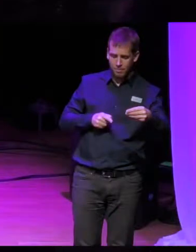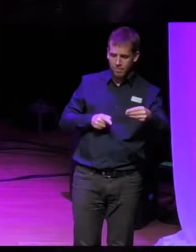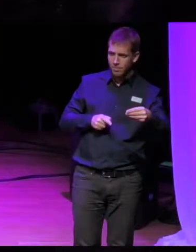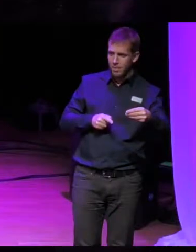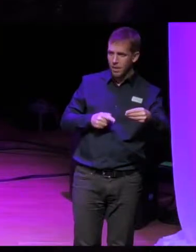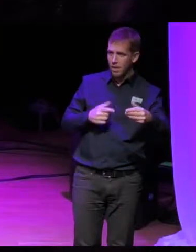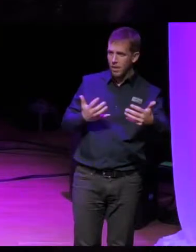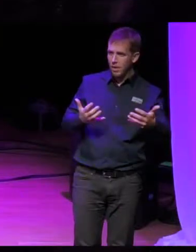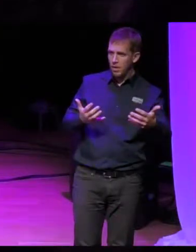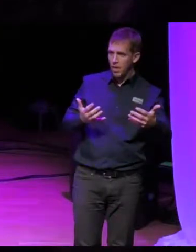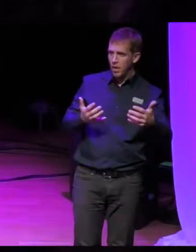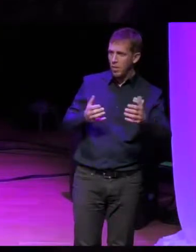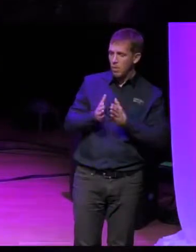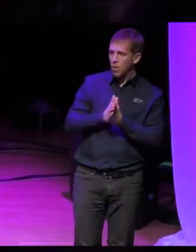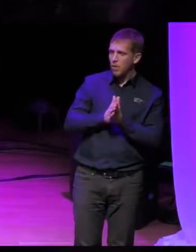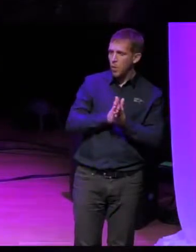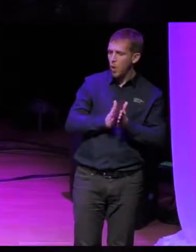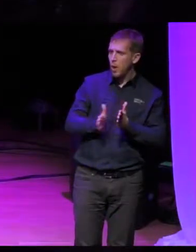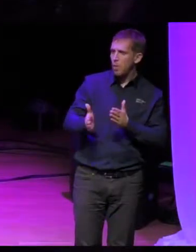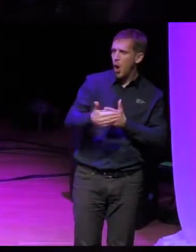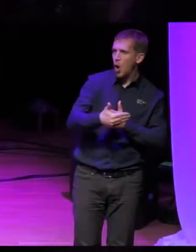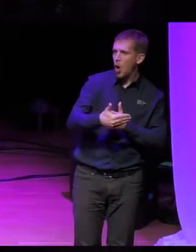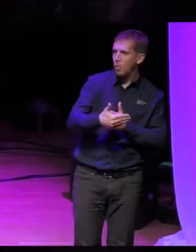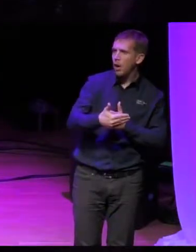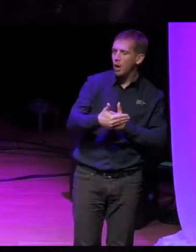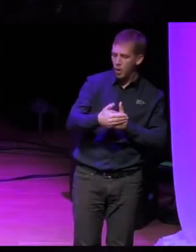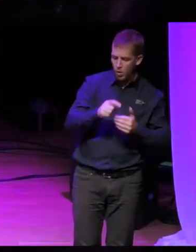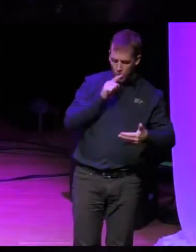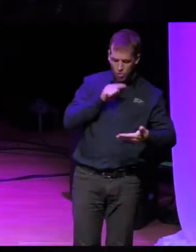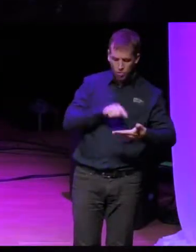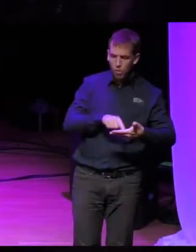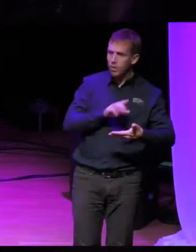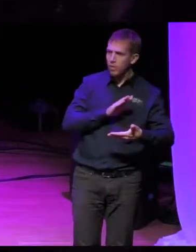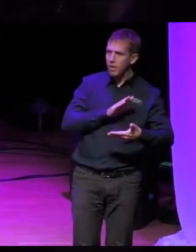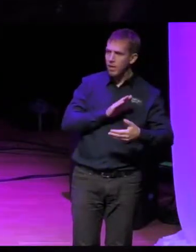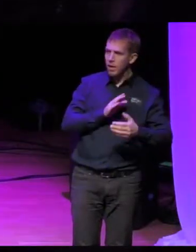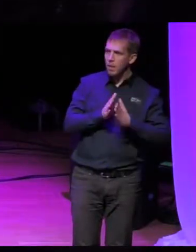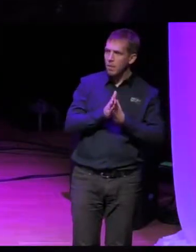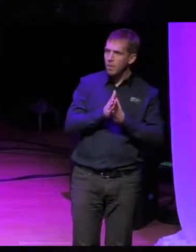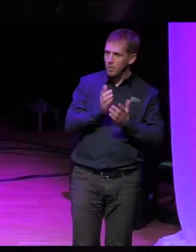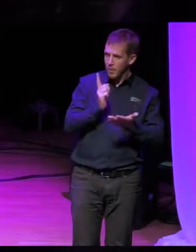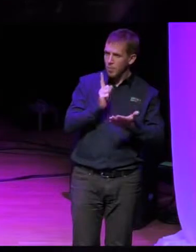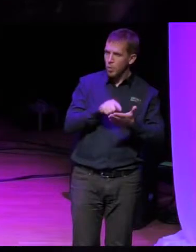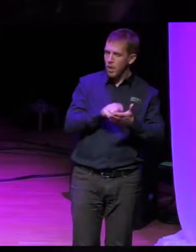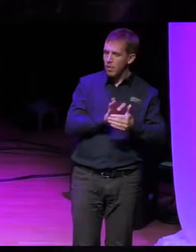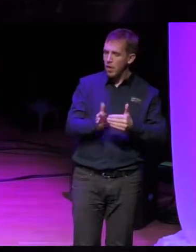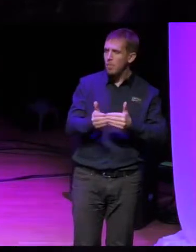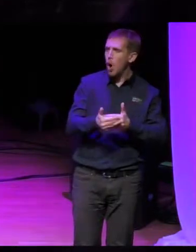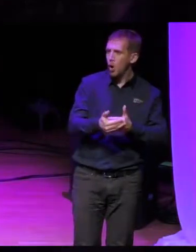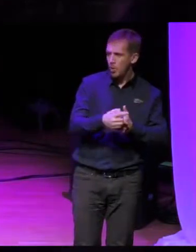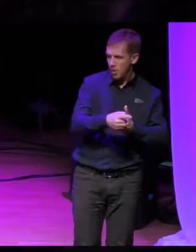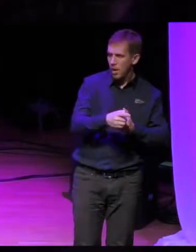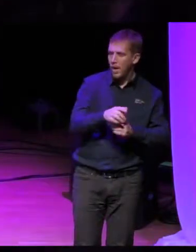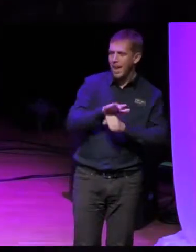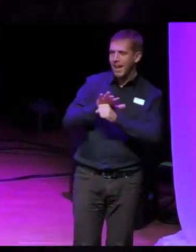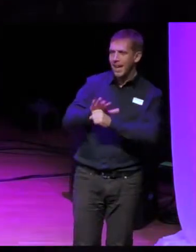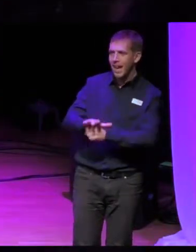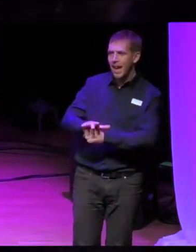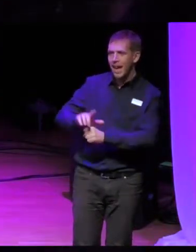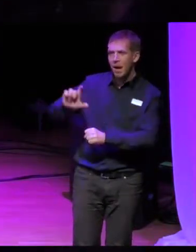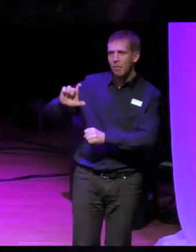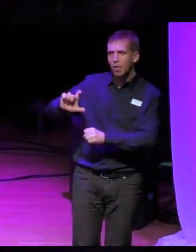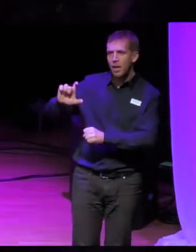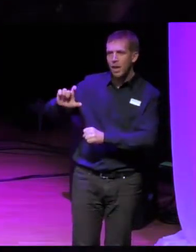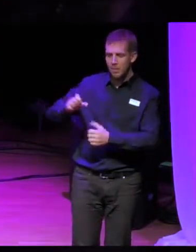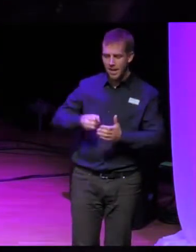the travel ban, that it was motivated by a desire to discriminate against Muslims, that is what rendered it unconstitutional, and that you had